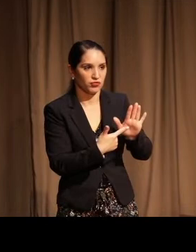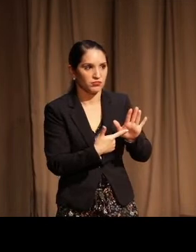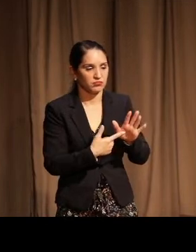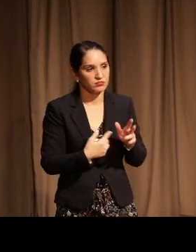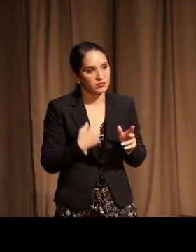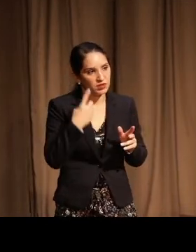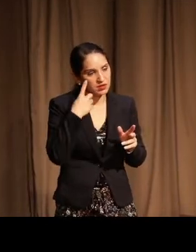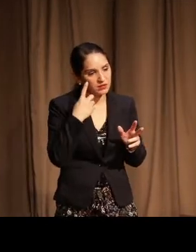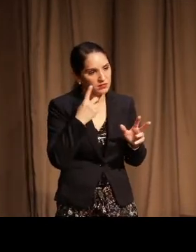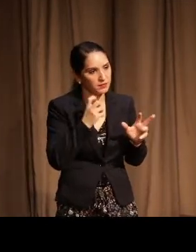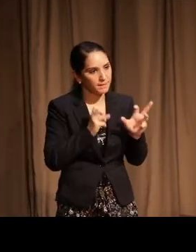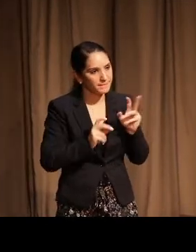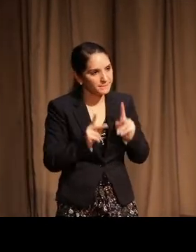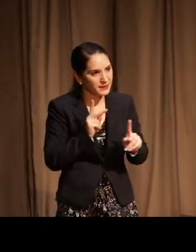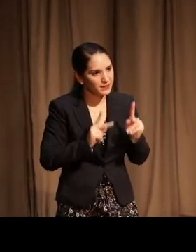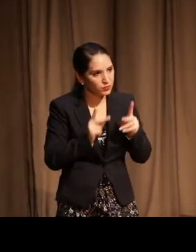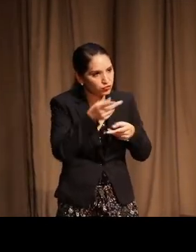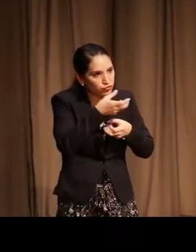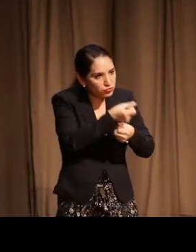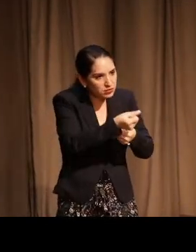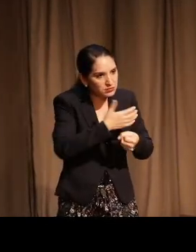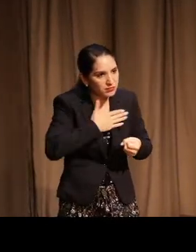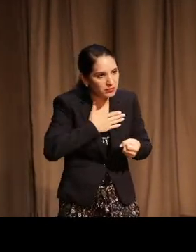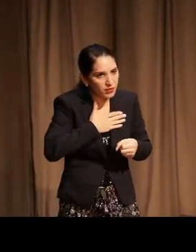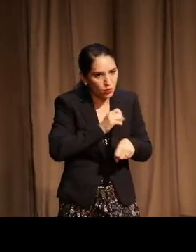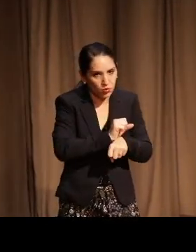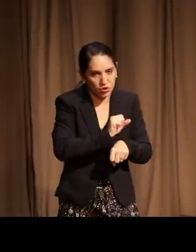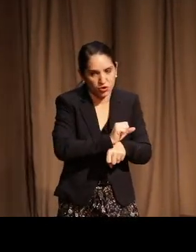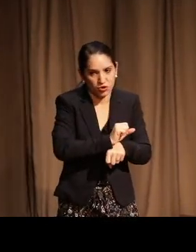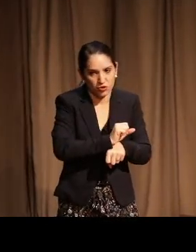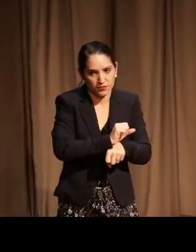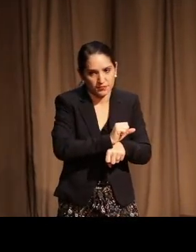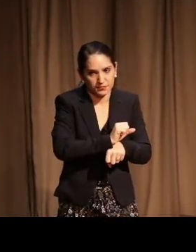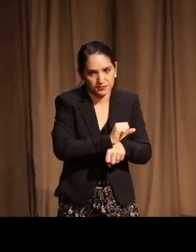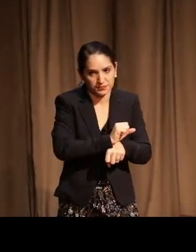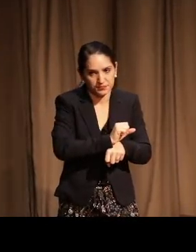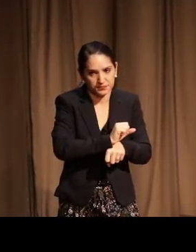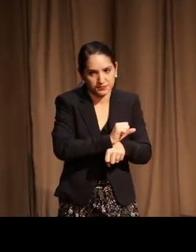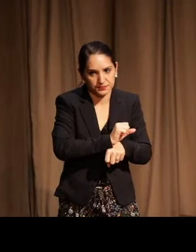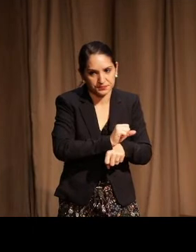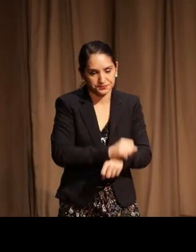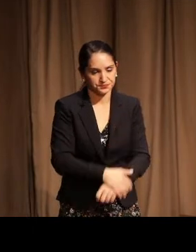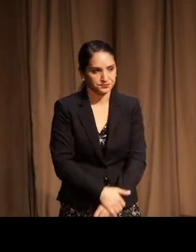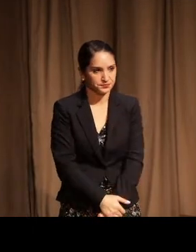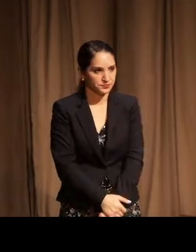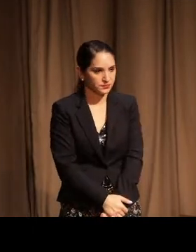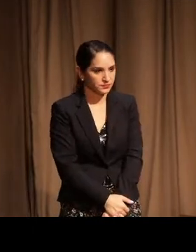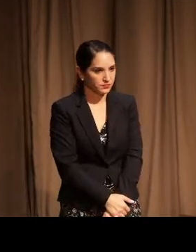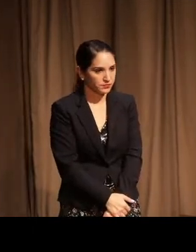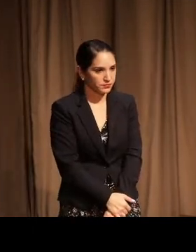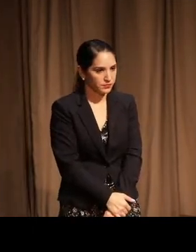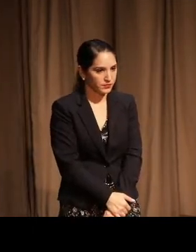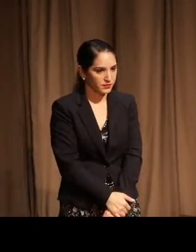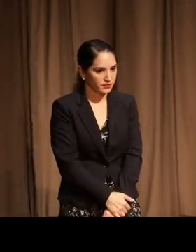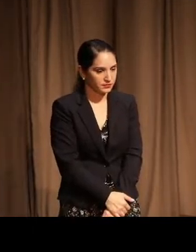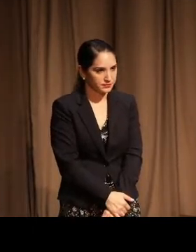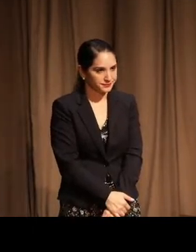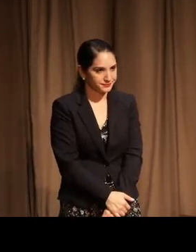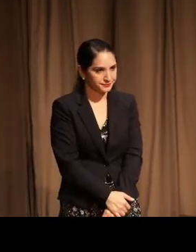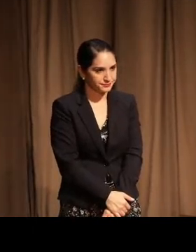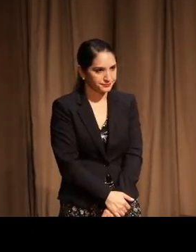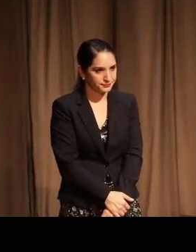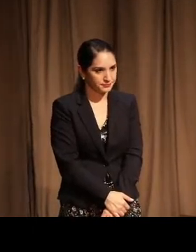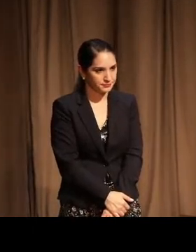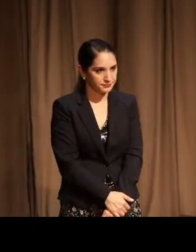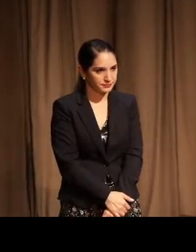people trust my work, and it's like this. And then ela perguntou mais assim, tipo,